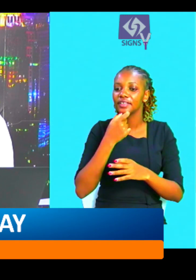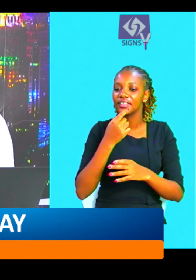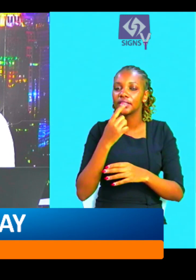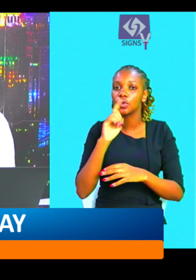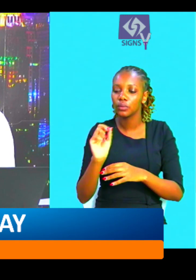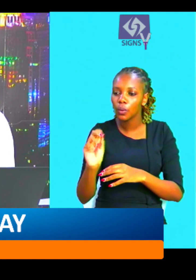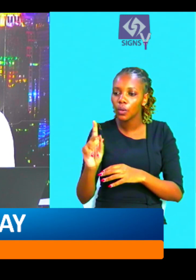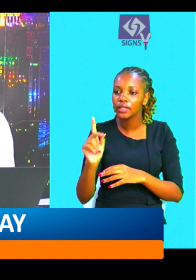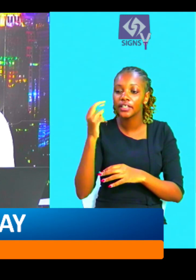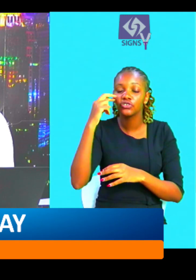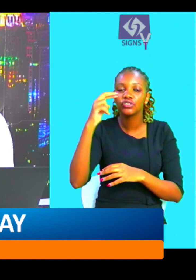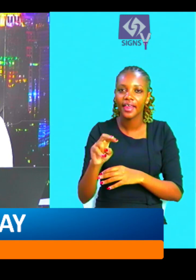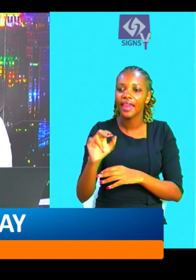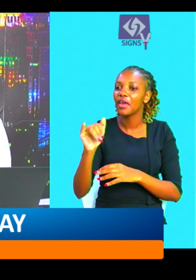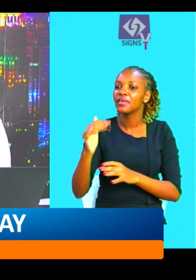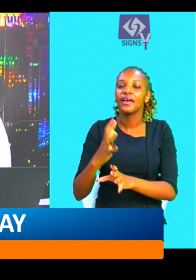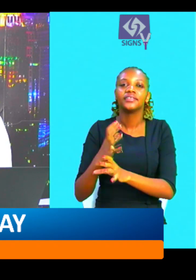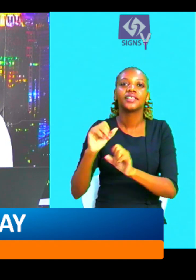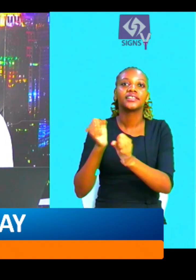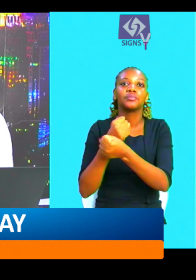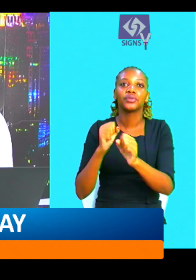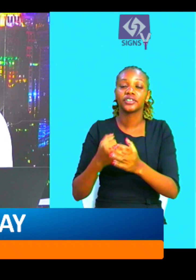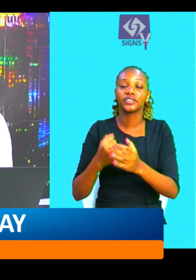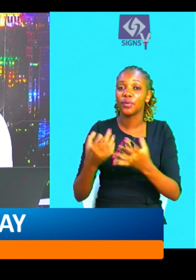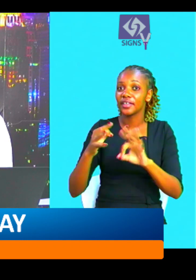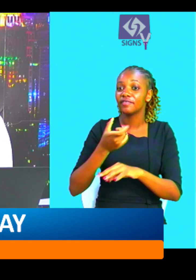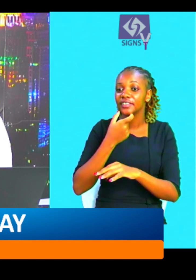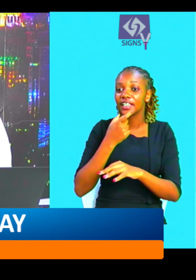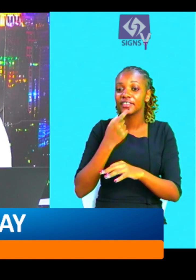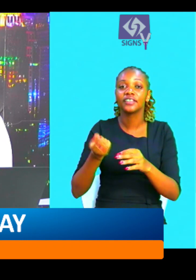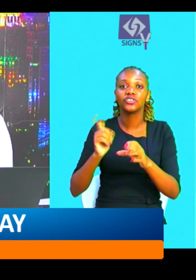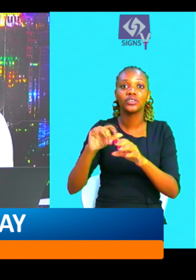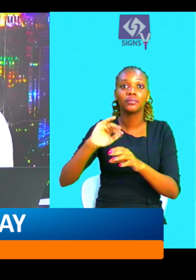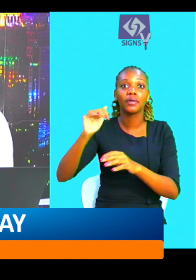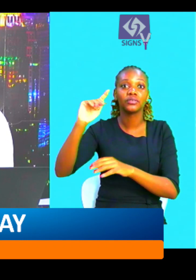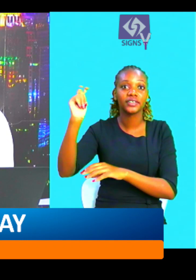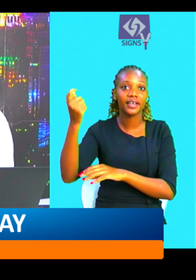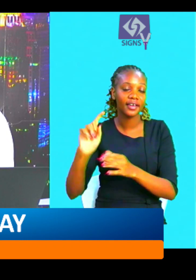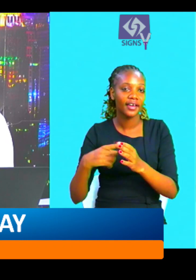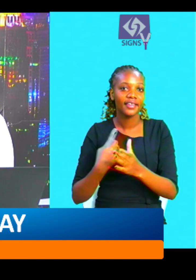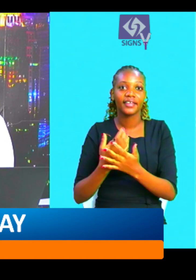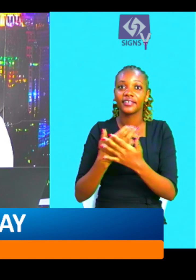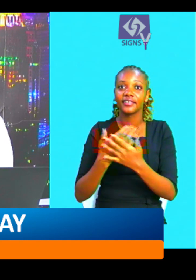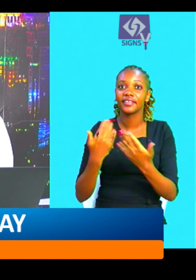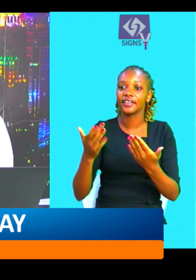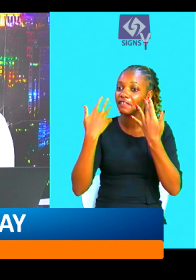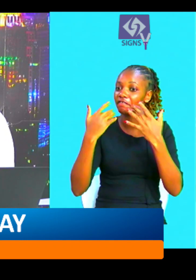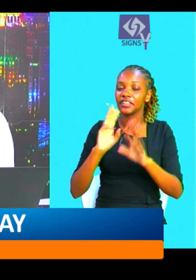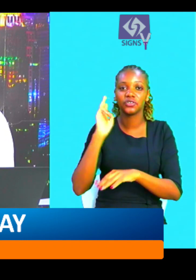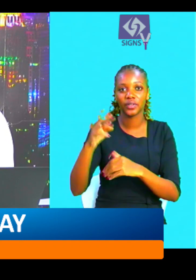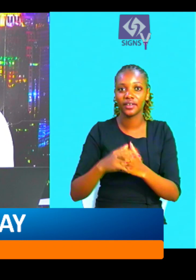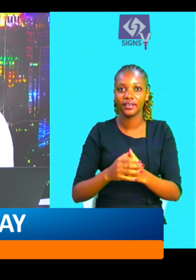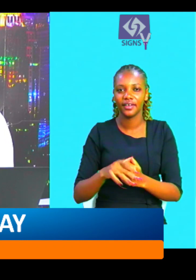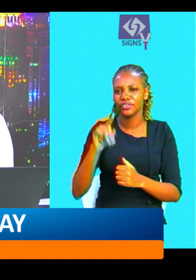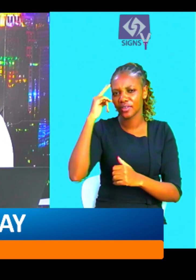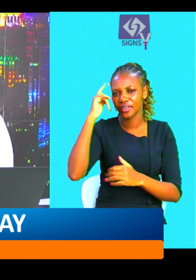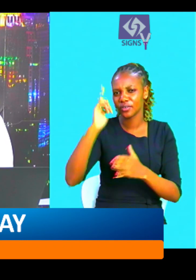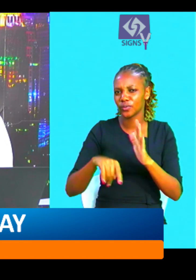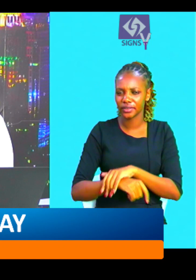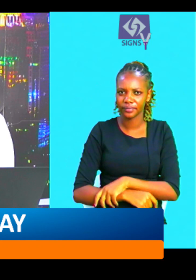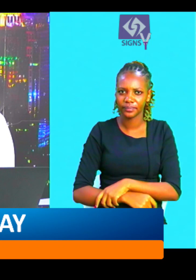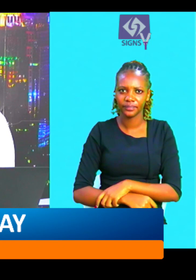yet, and I think for that one reason it has delayed the move that the president probably wants to play. And I would say that's why he sort